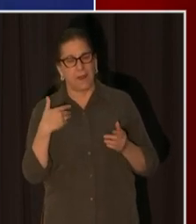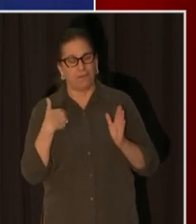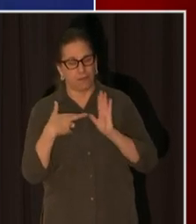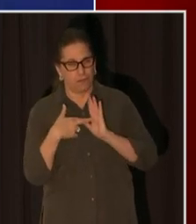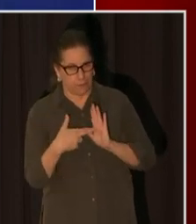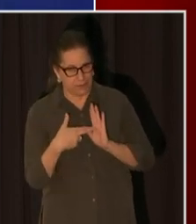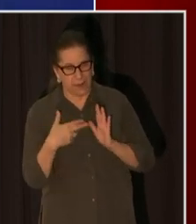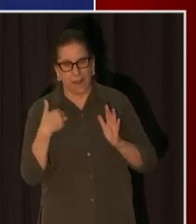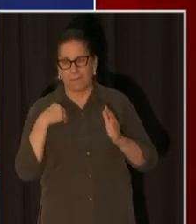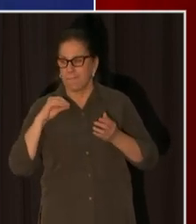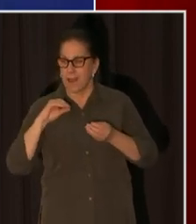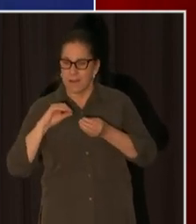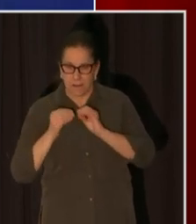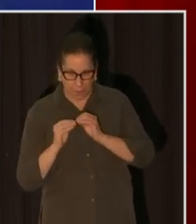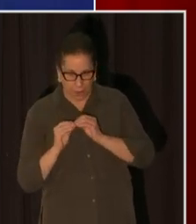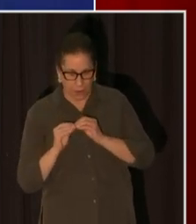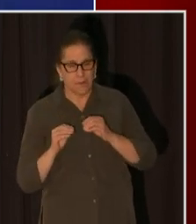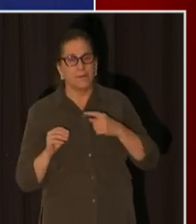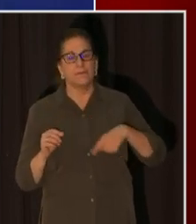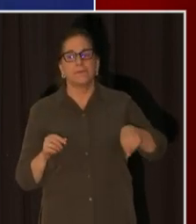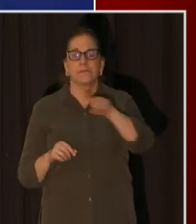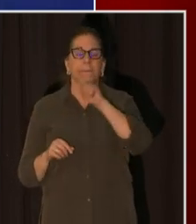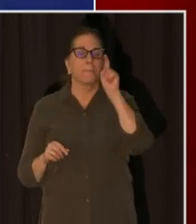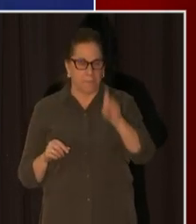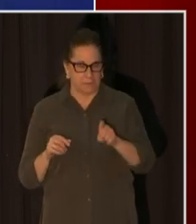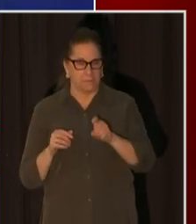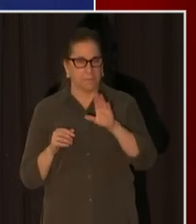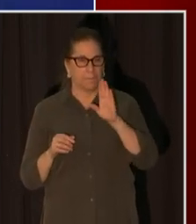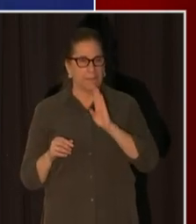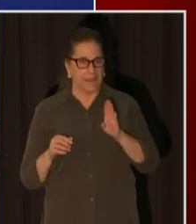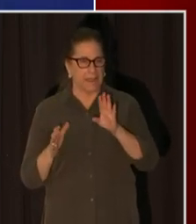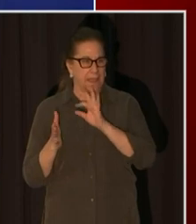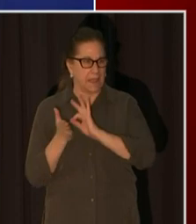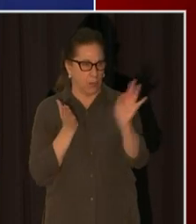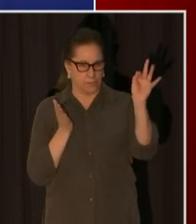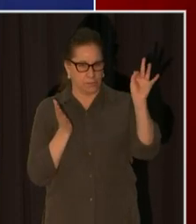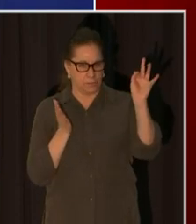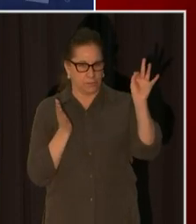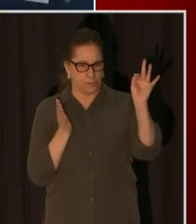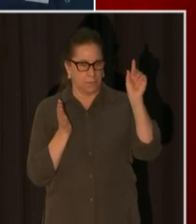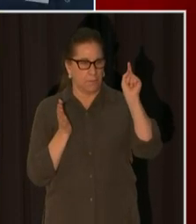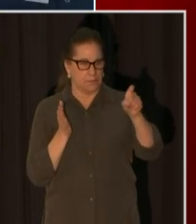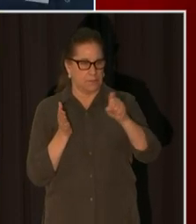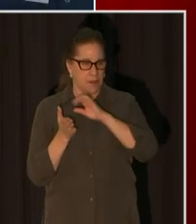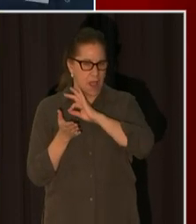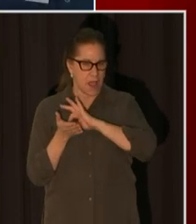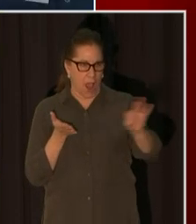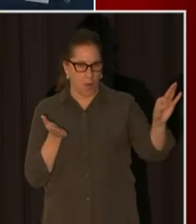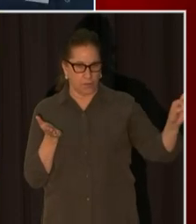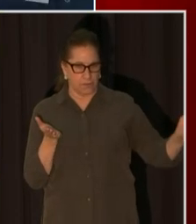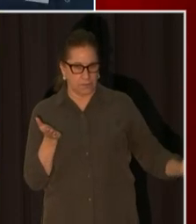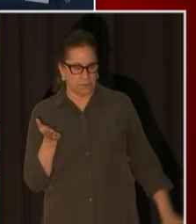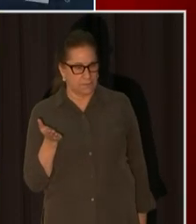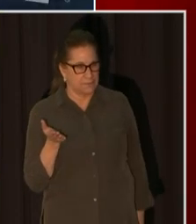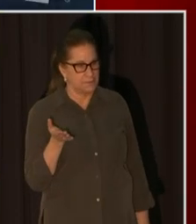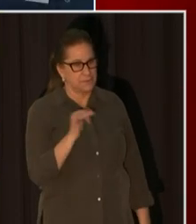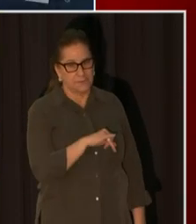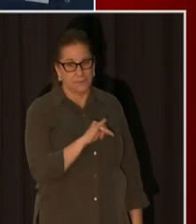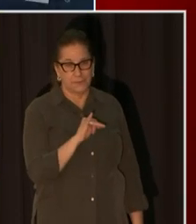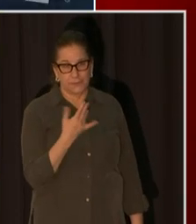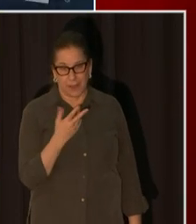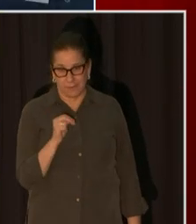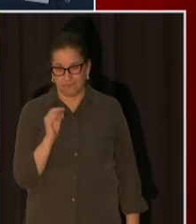and who gets those resources. So it's in our best interest to fight for each other in